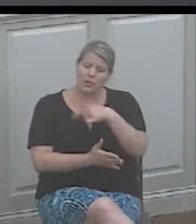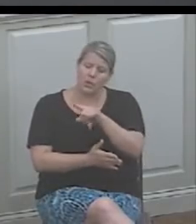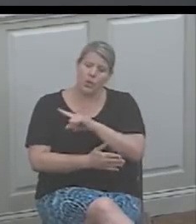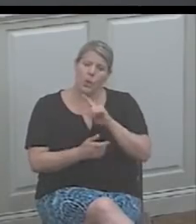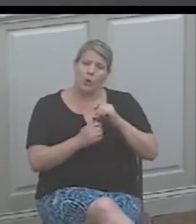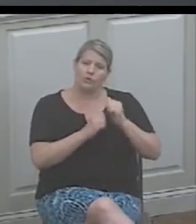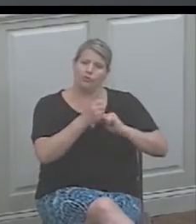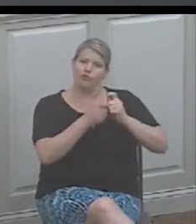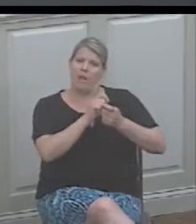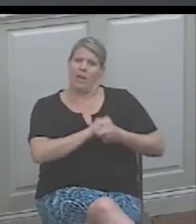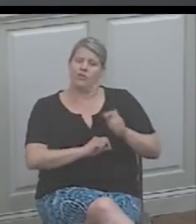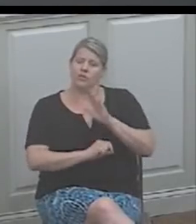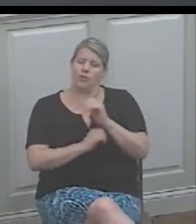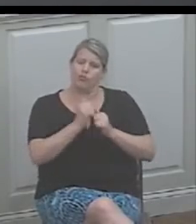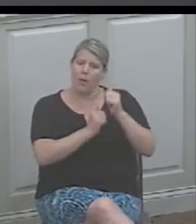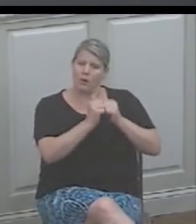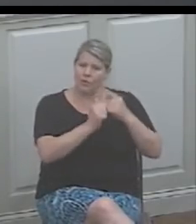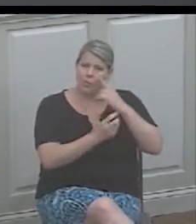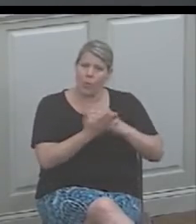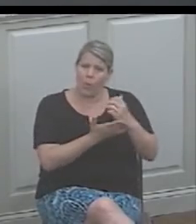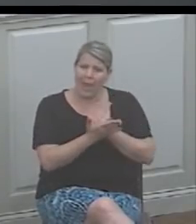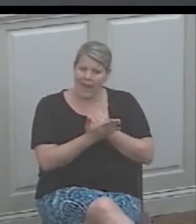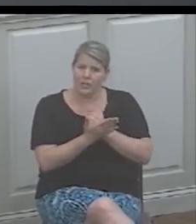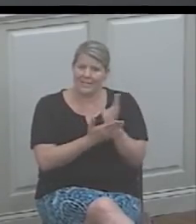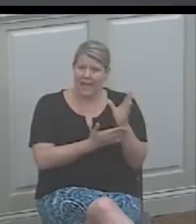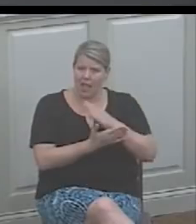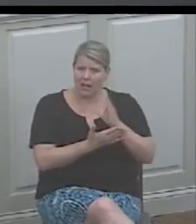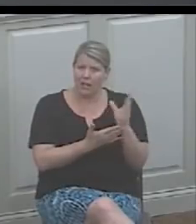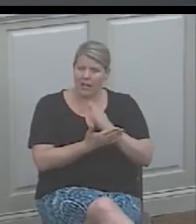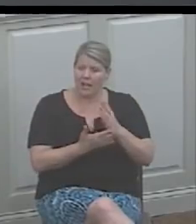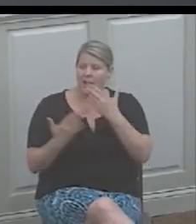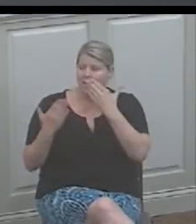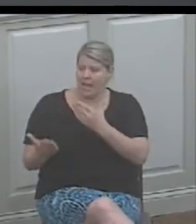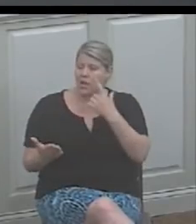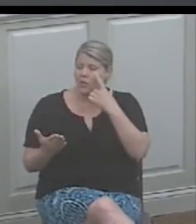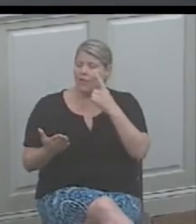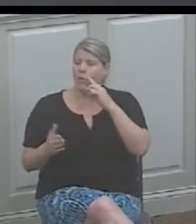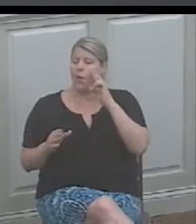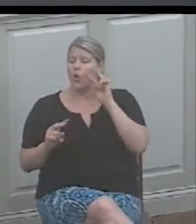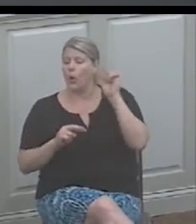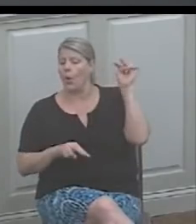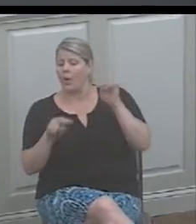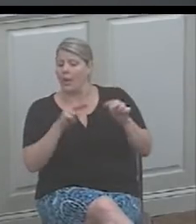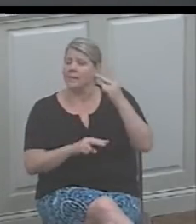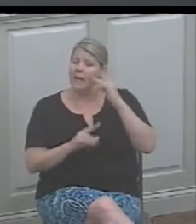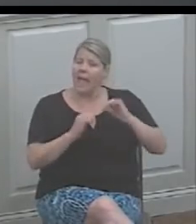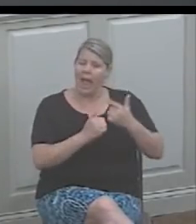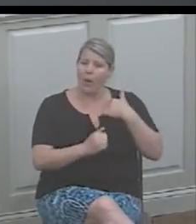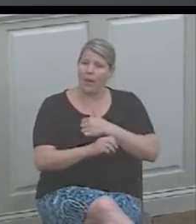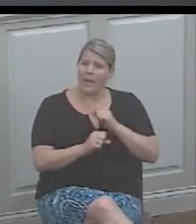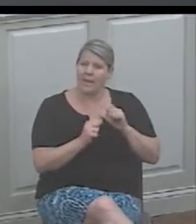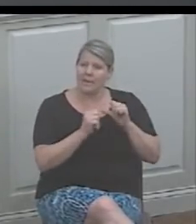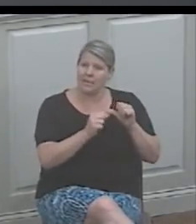scale. I thank you for the foresight to make these changes and your ability to continue to work hard